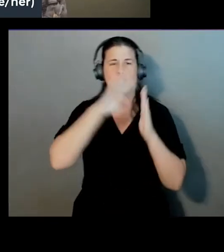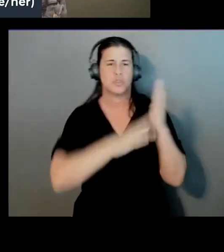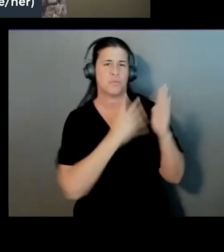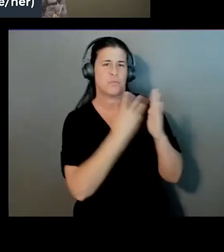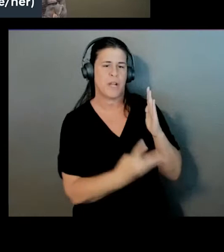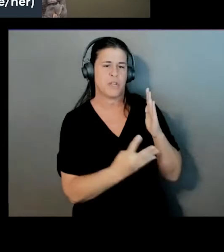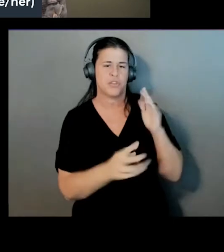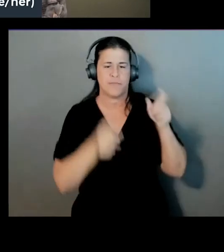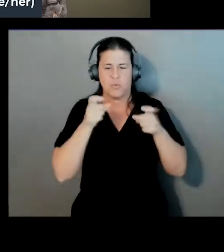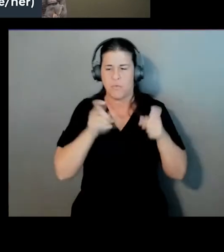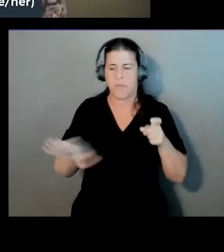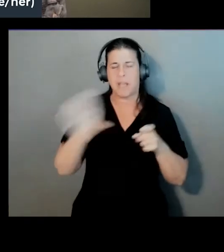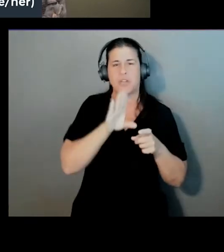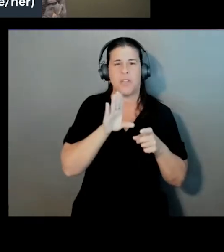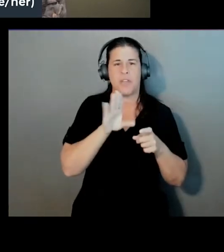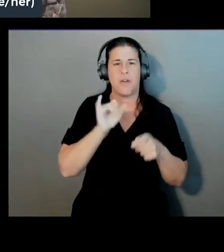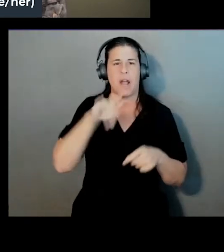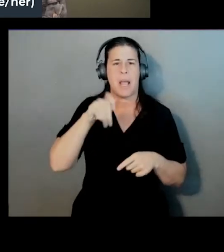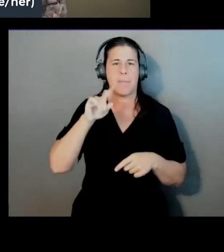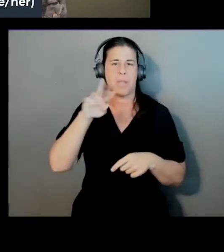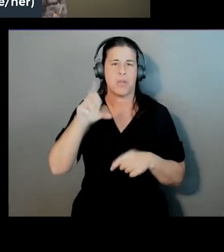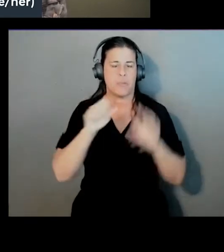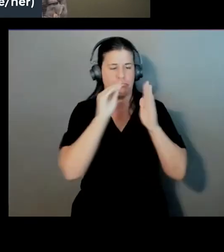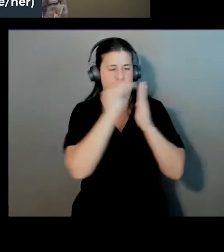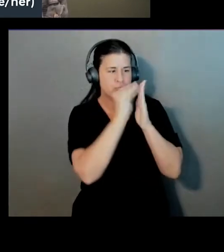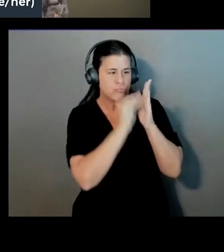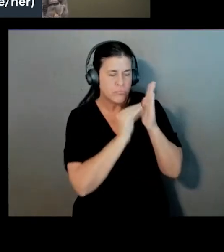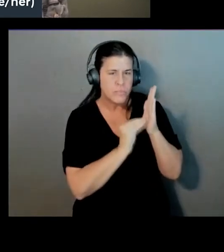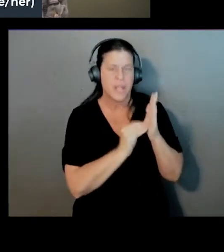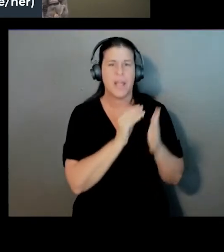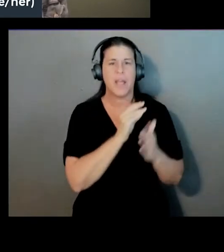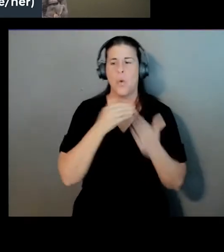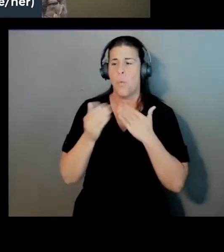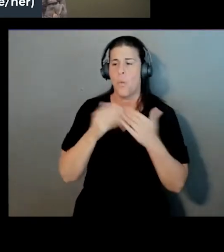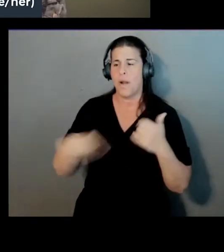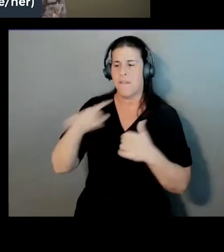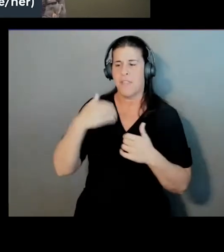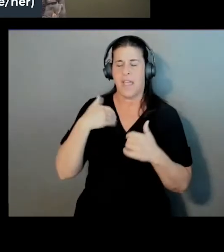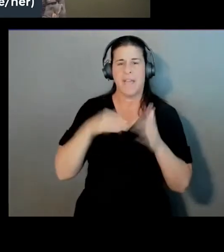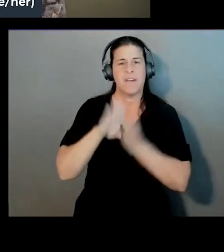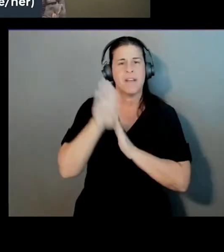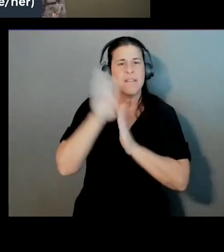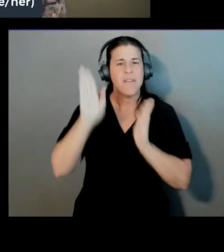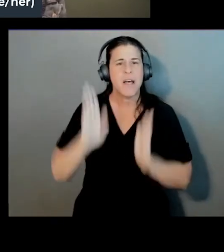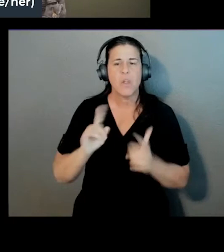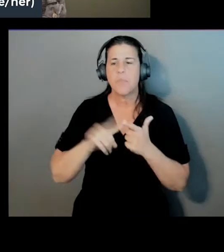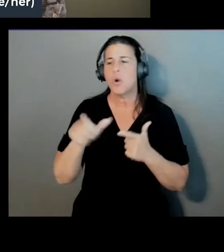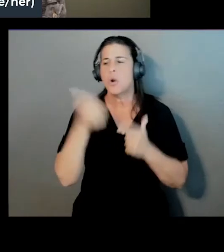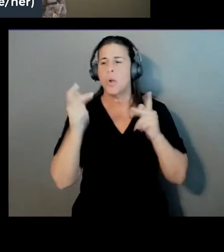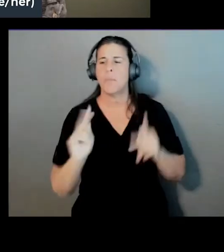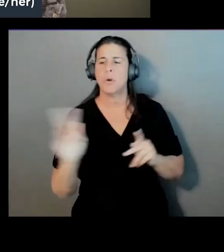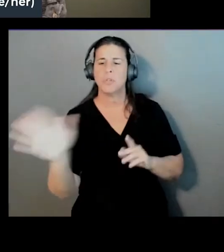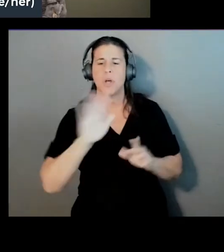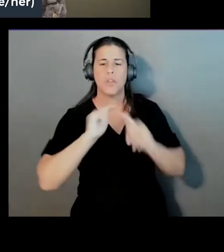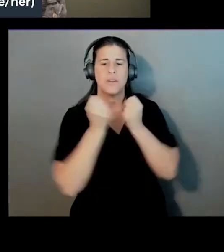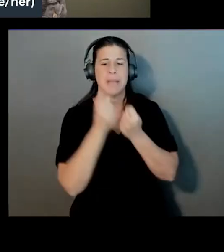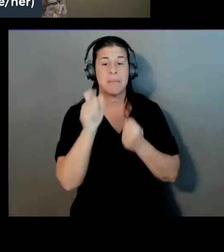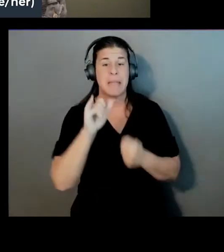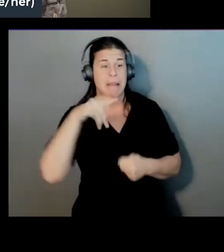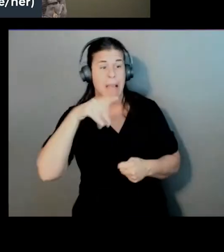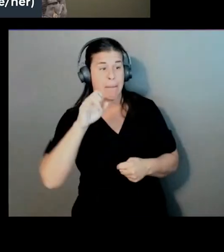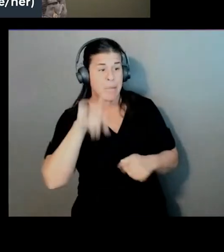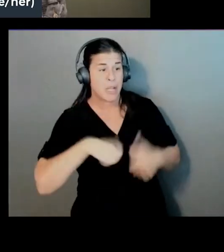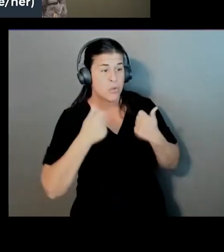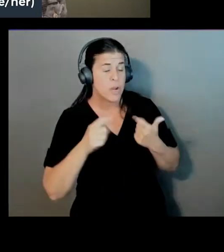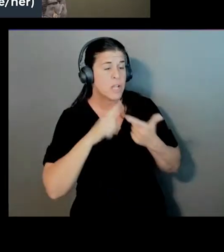manage their IP addresses. And whenever they would have a developer or somebody on their team that needed an IP address or a range